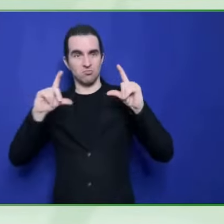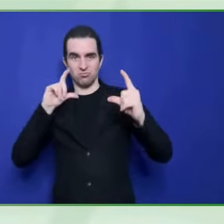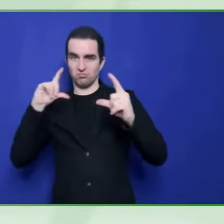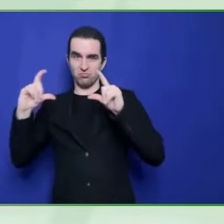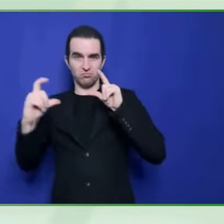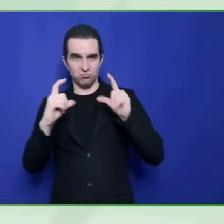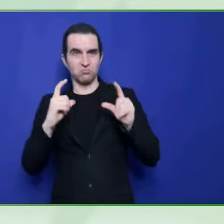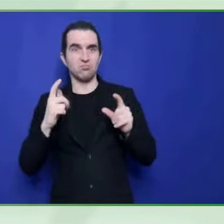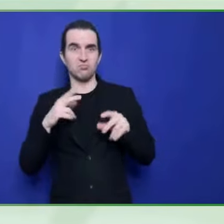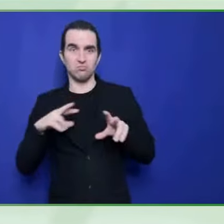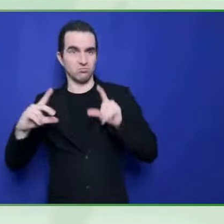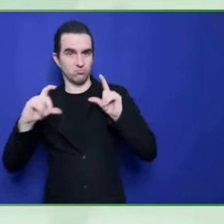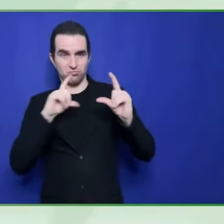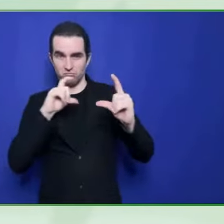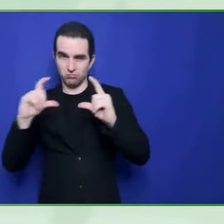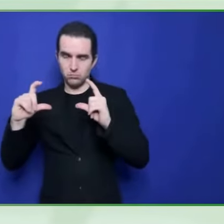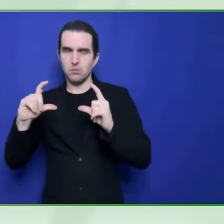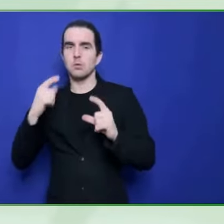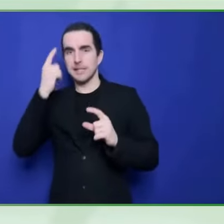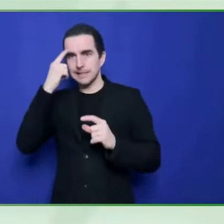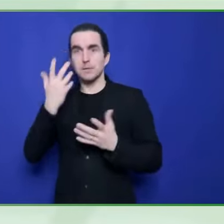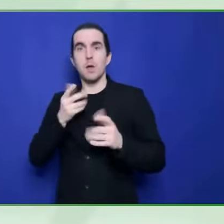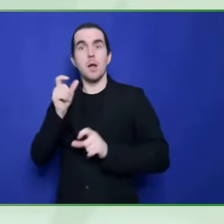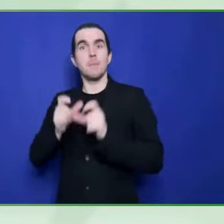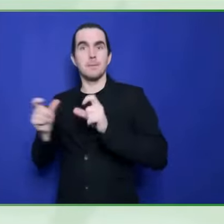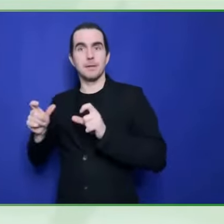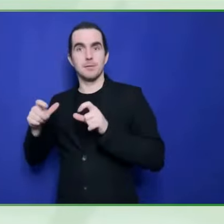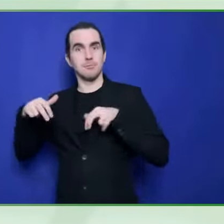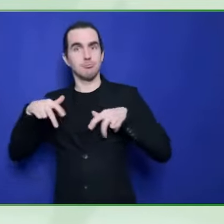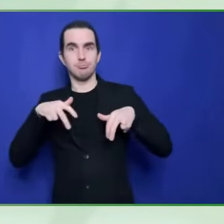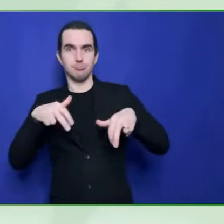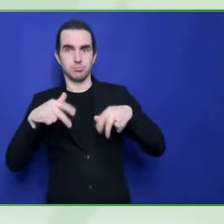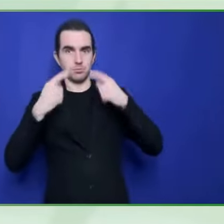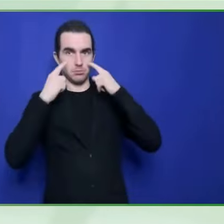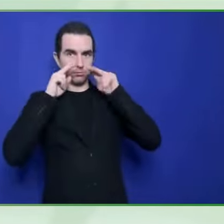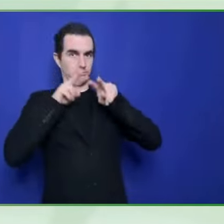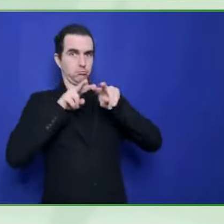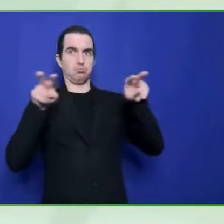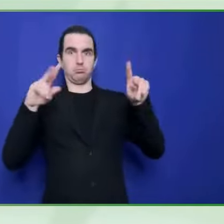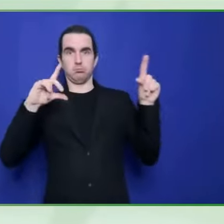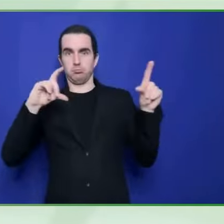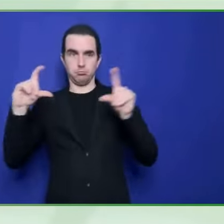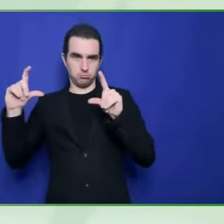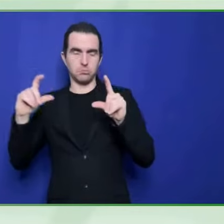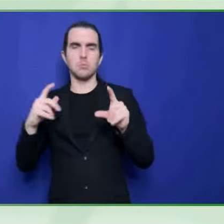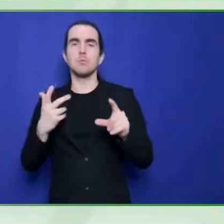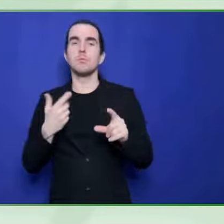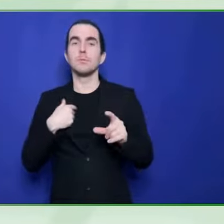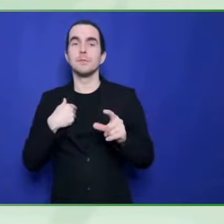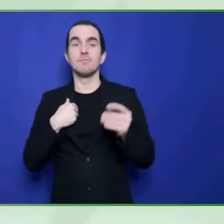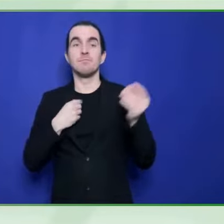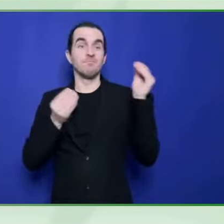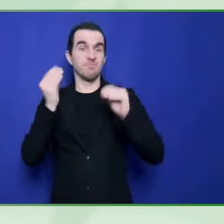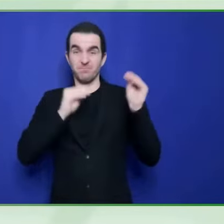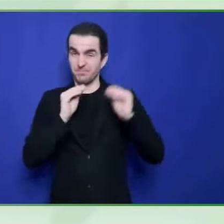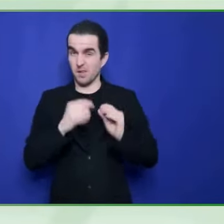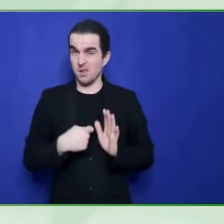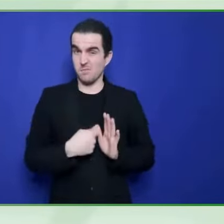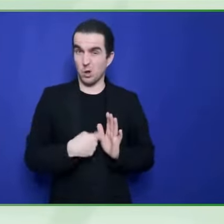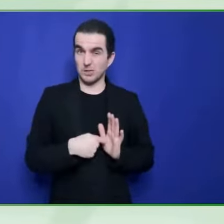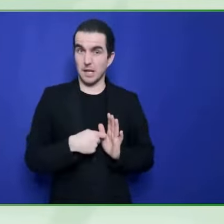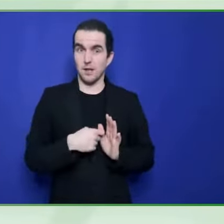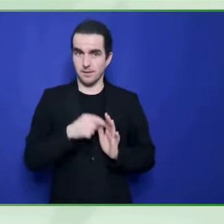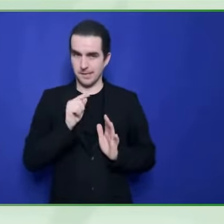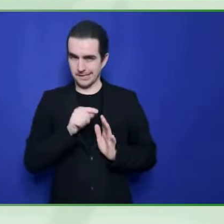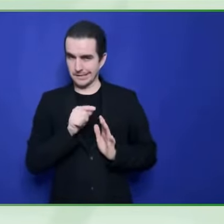actually a model that we created from using 3 different input types. So